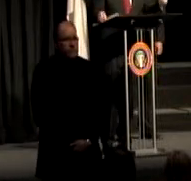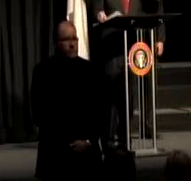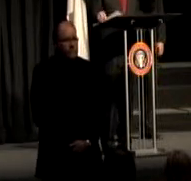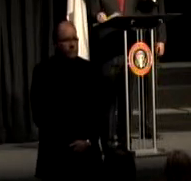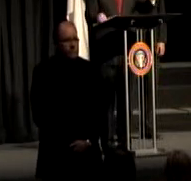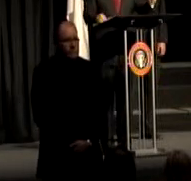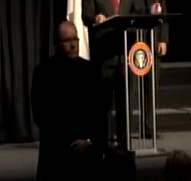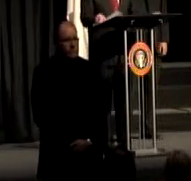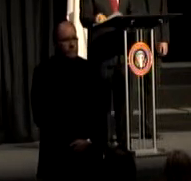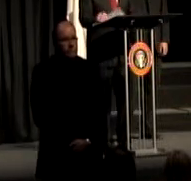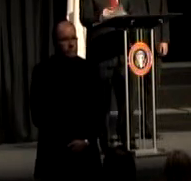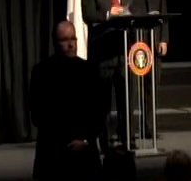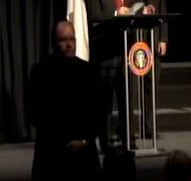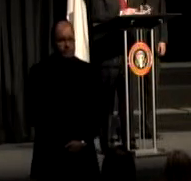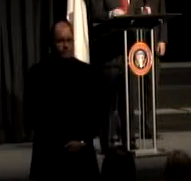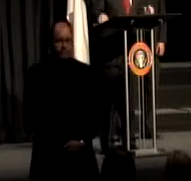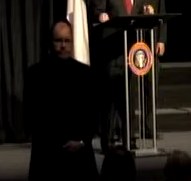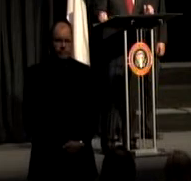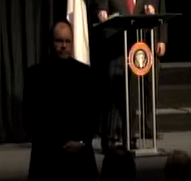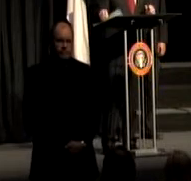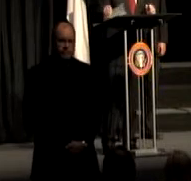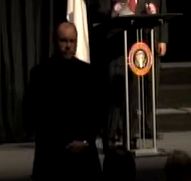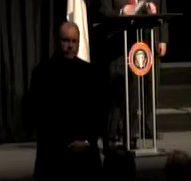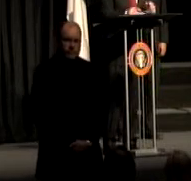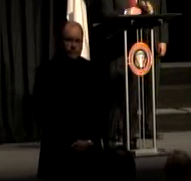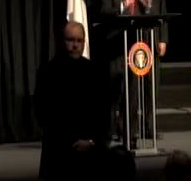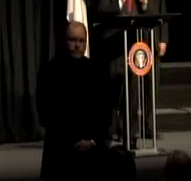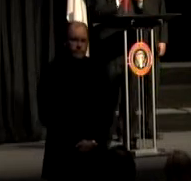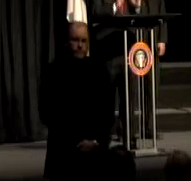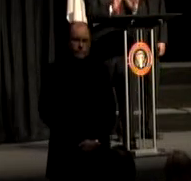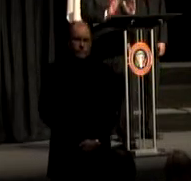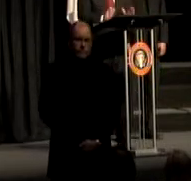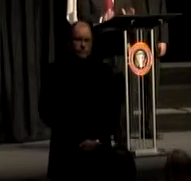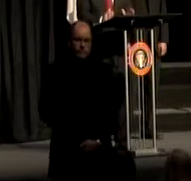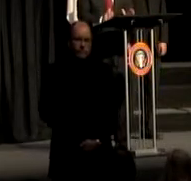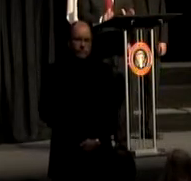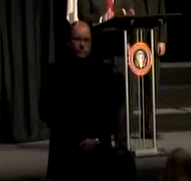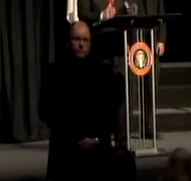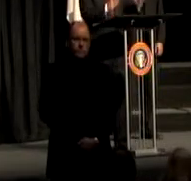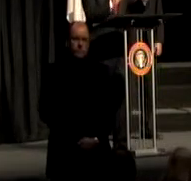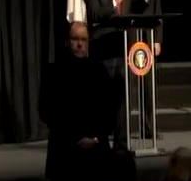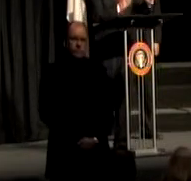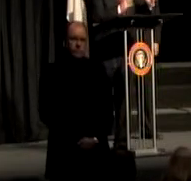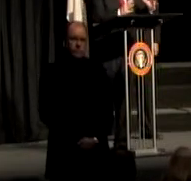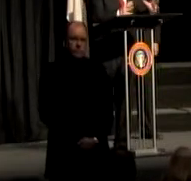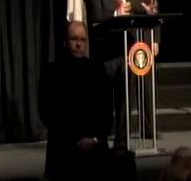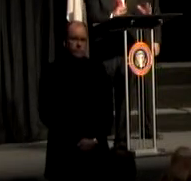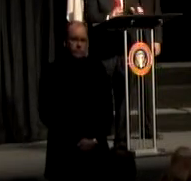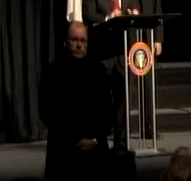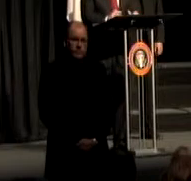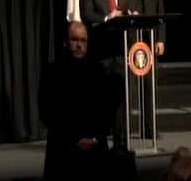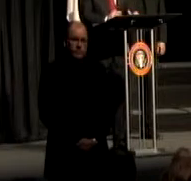and not only do we need to have fanaticism we need to be spiritual we need to understand that there's a purpose within our life we have some core